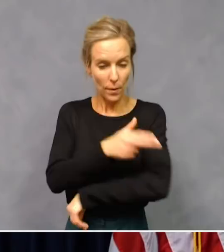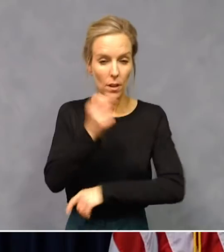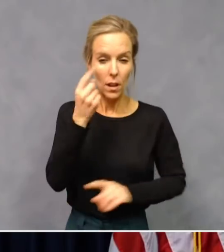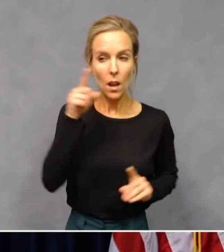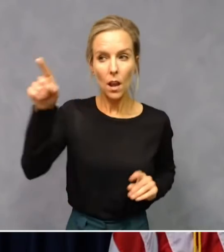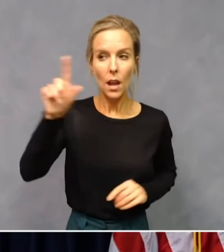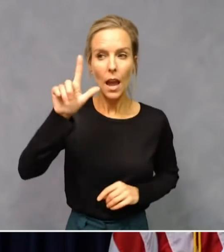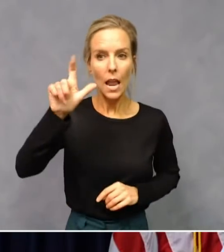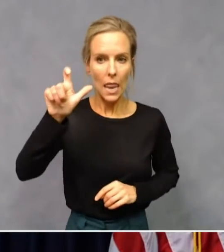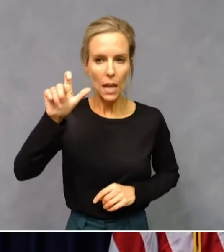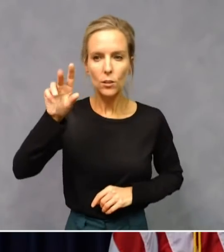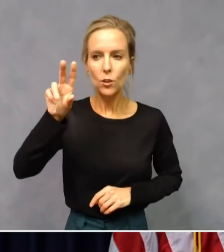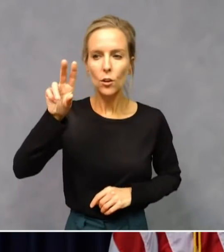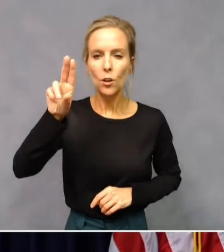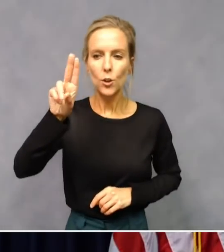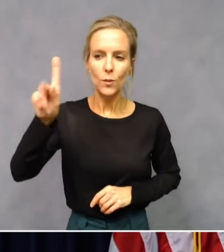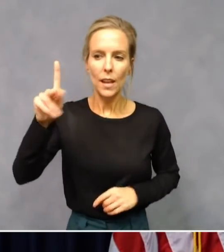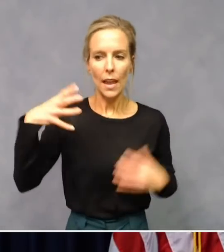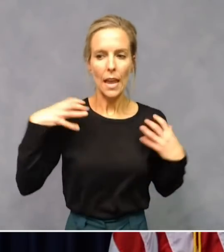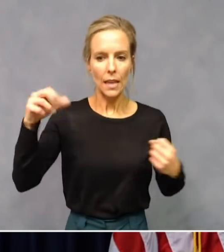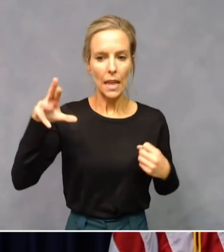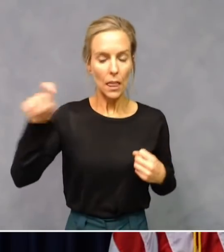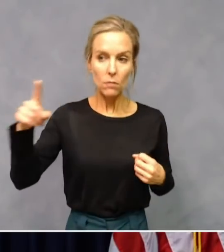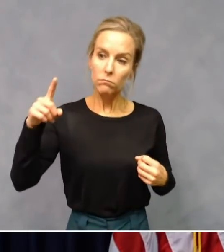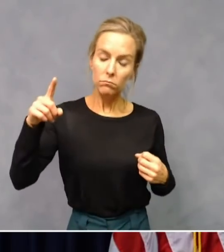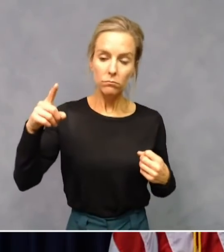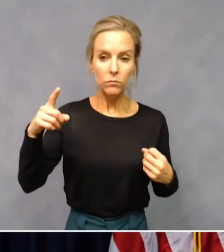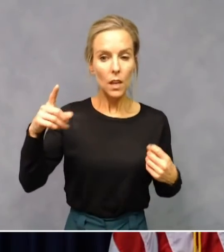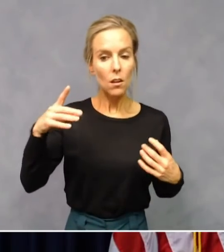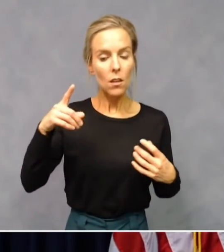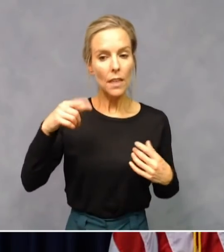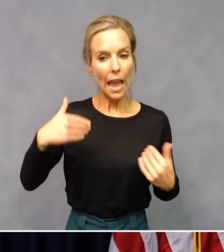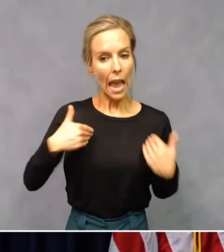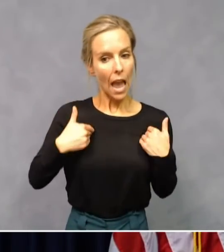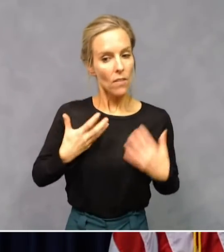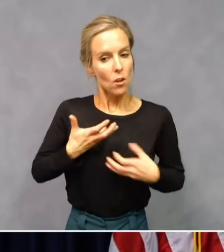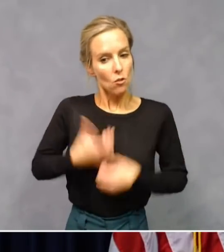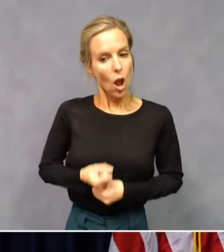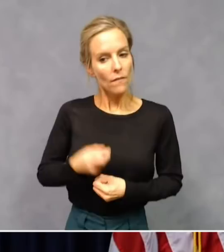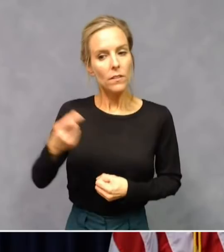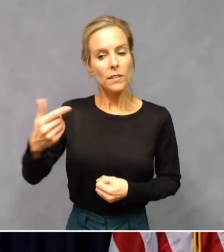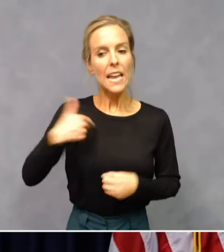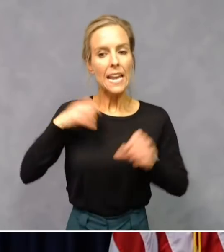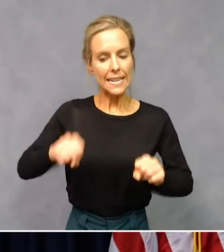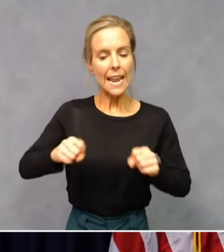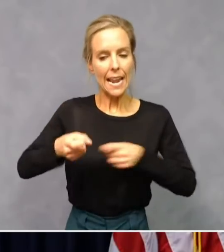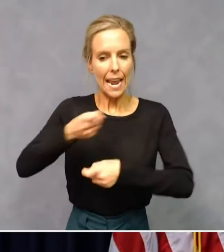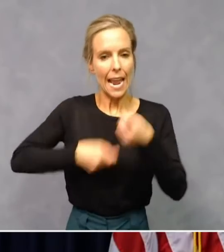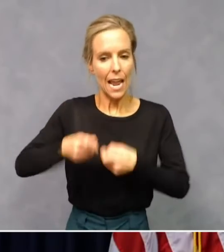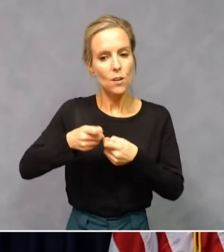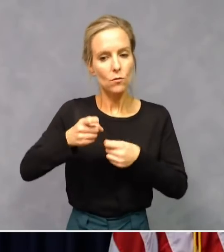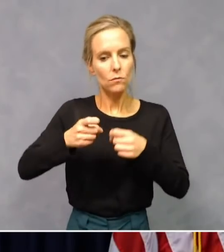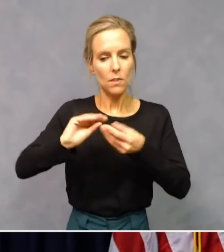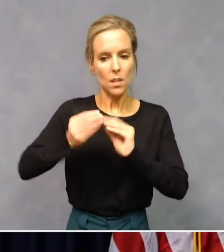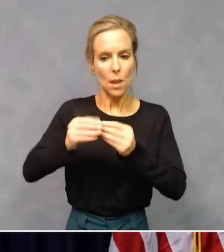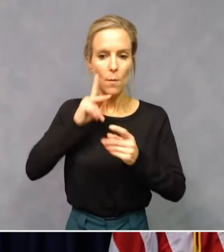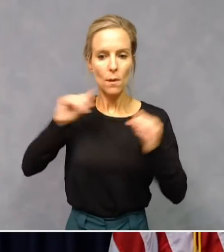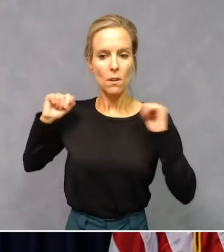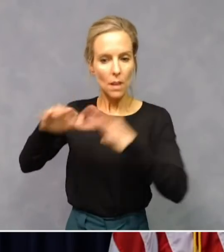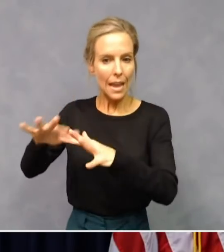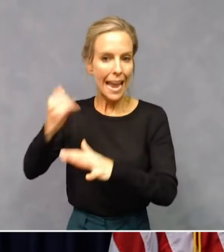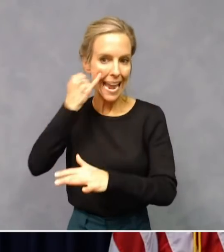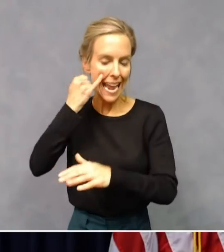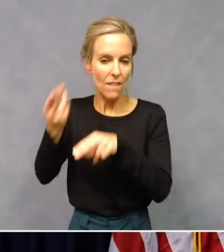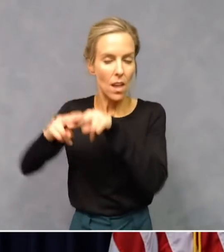is sounding confident they have the capacity and staff to handle a surge without reopening the temporary facility they set up earlier